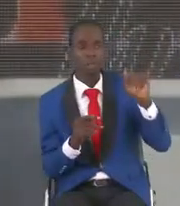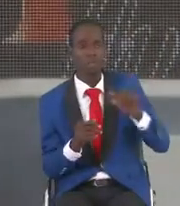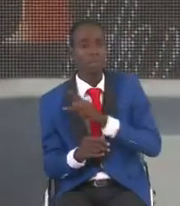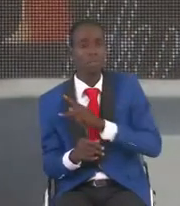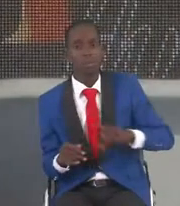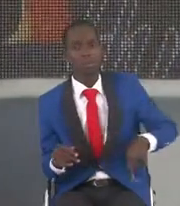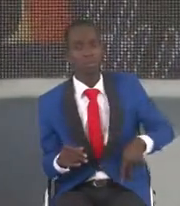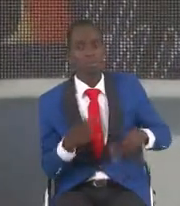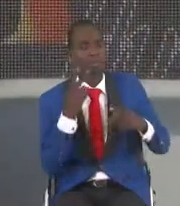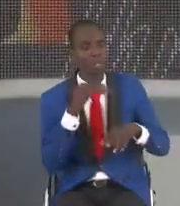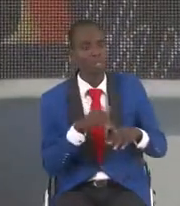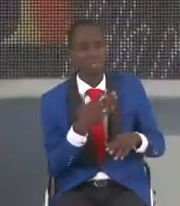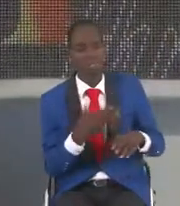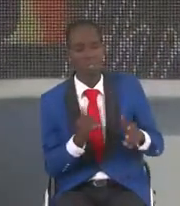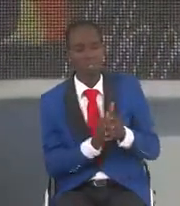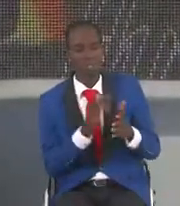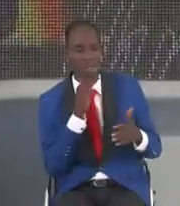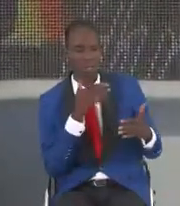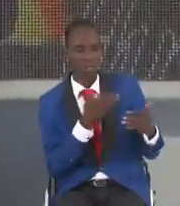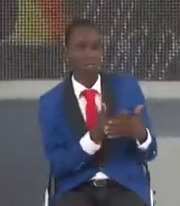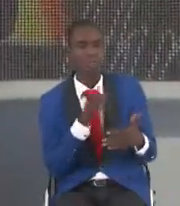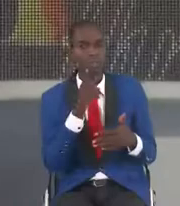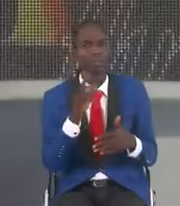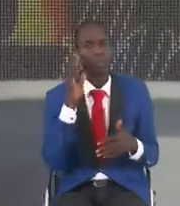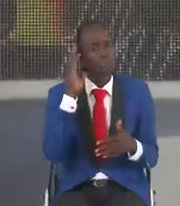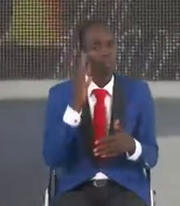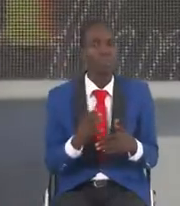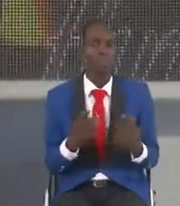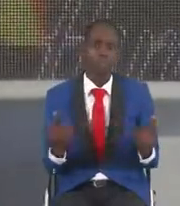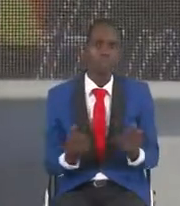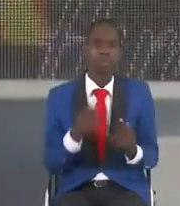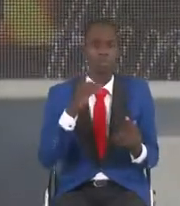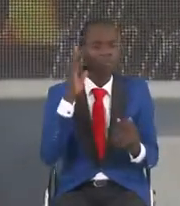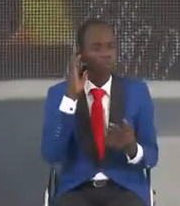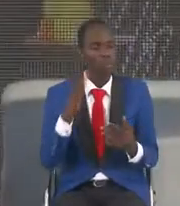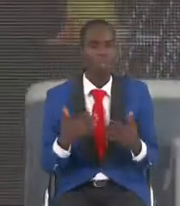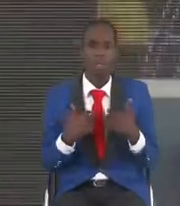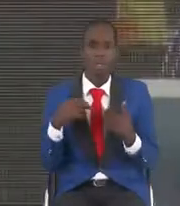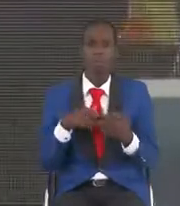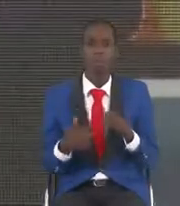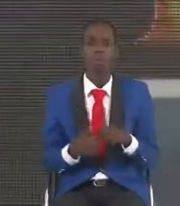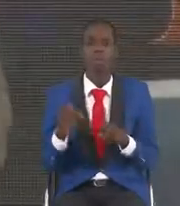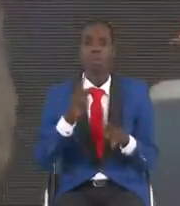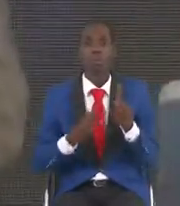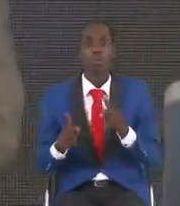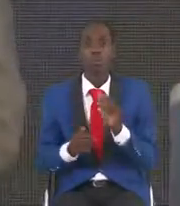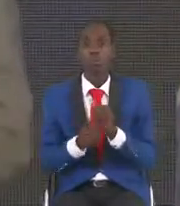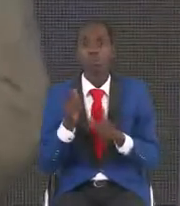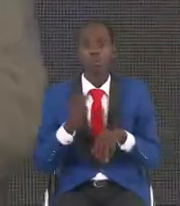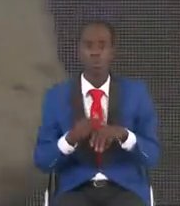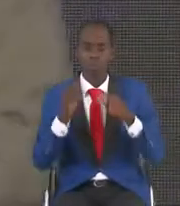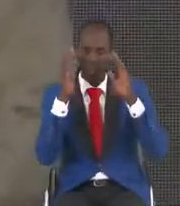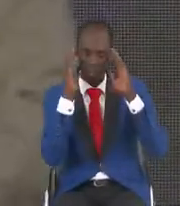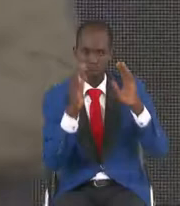the things that are near, you're going to sink and you're going to have problem. People concentrate this. Know also, in